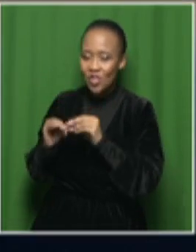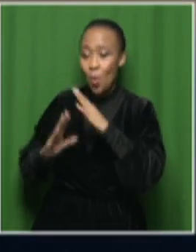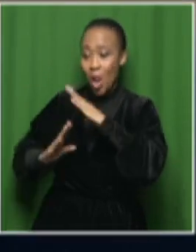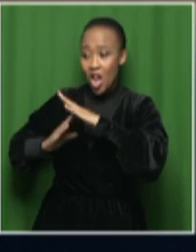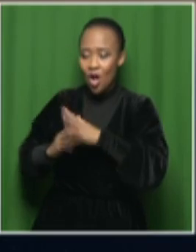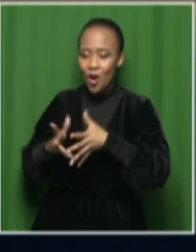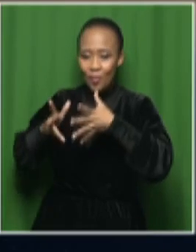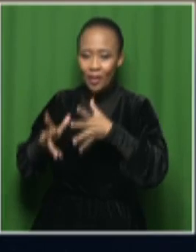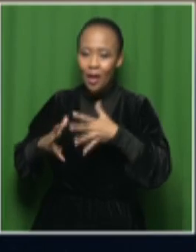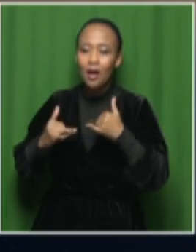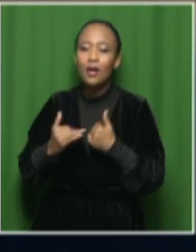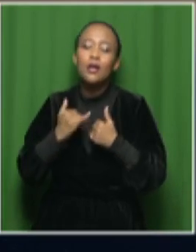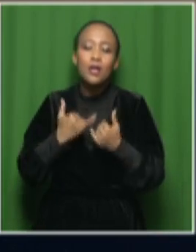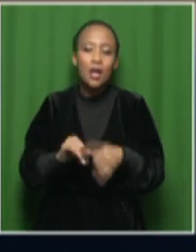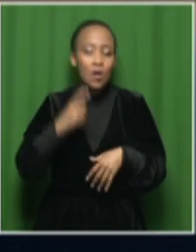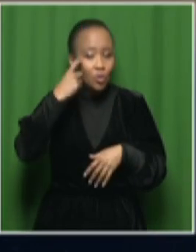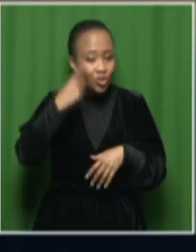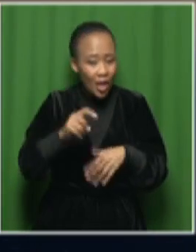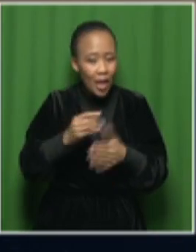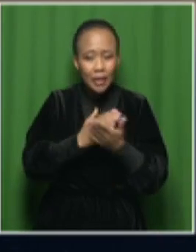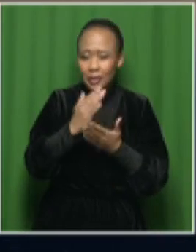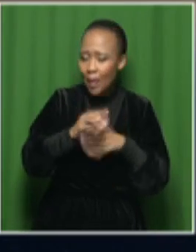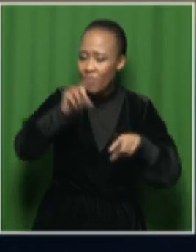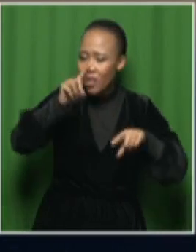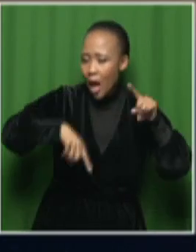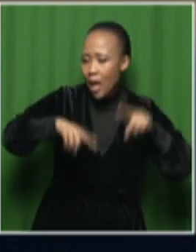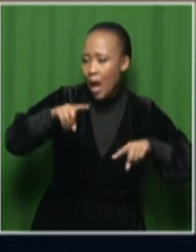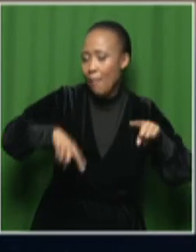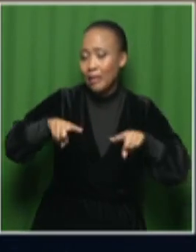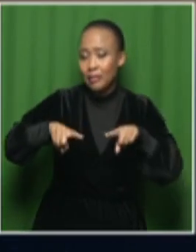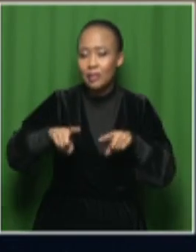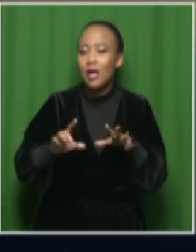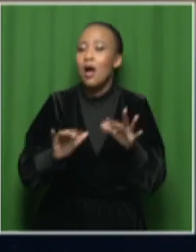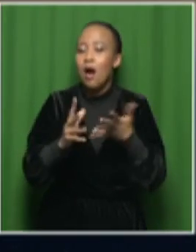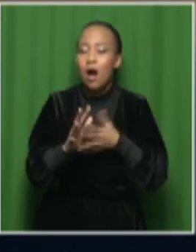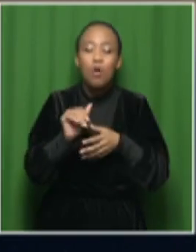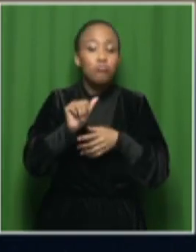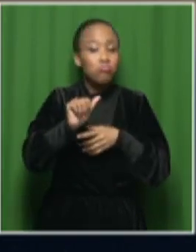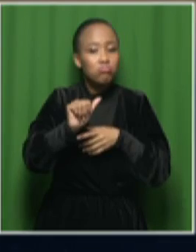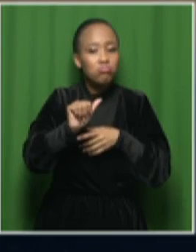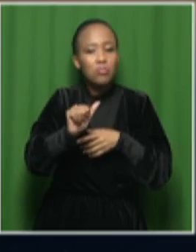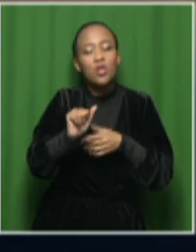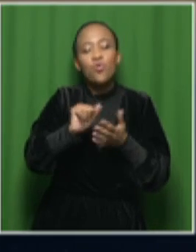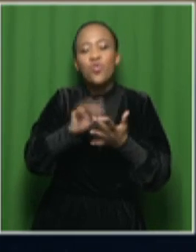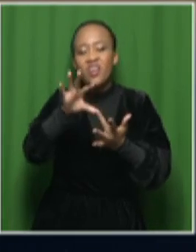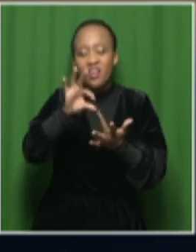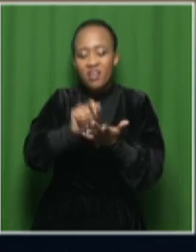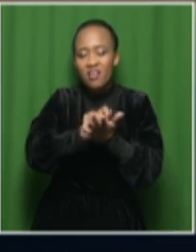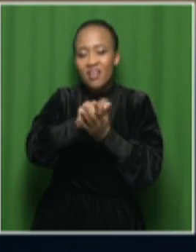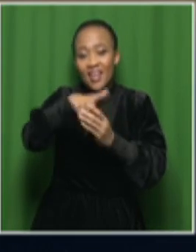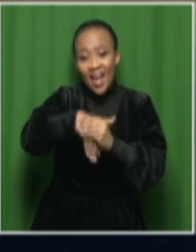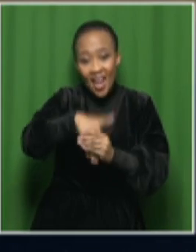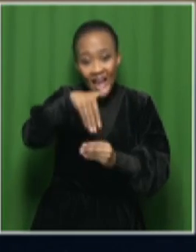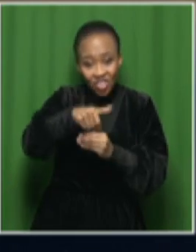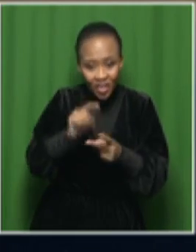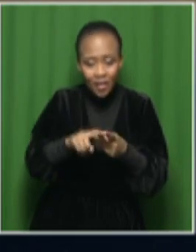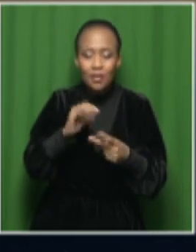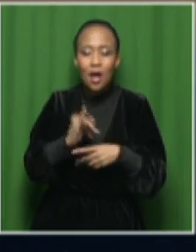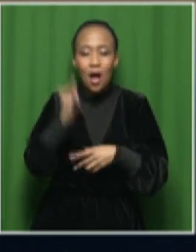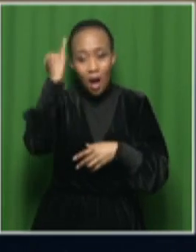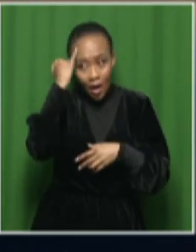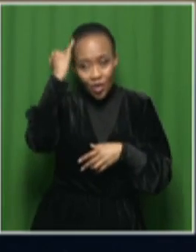hour. Obviously, looking at some of the dynamics unfolding, we're seeing that, what's coming to the fore, these elections, it's less about ideology, it's more about